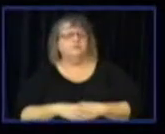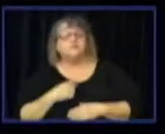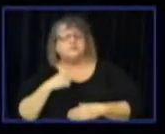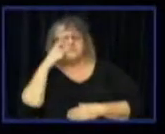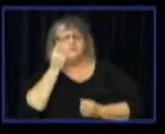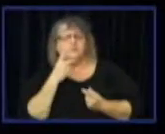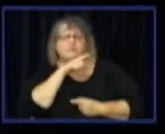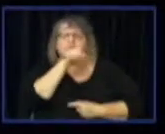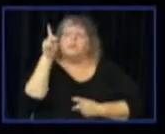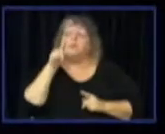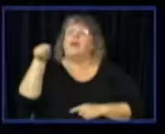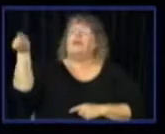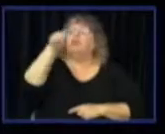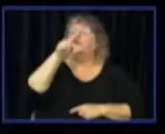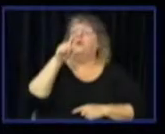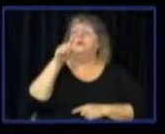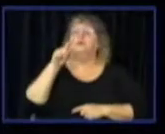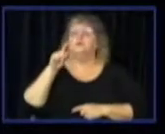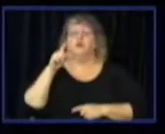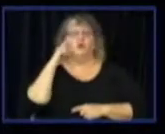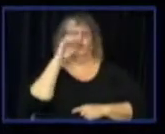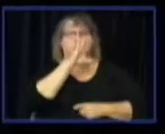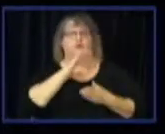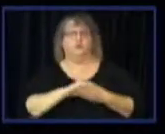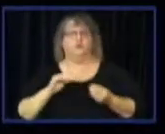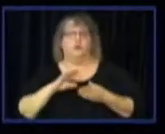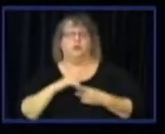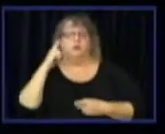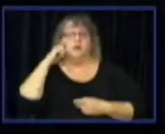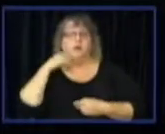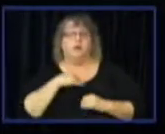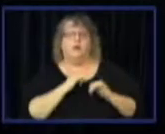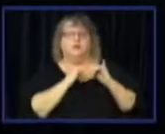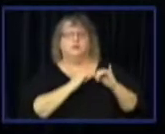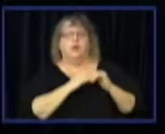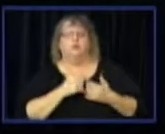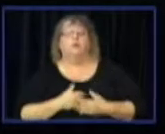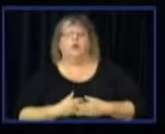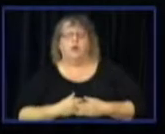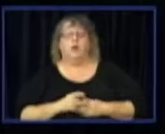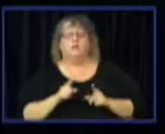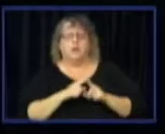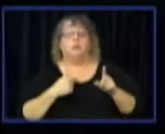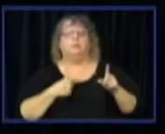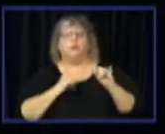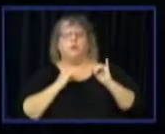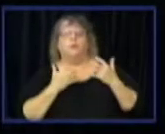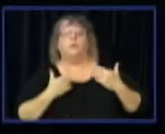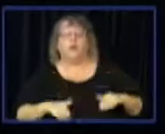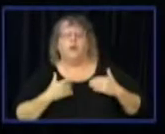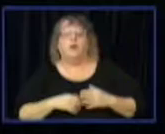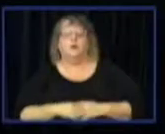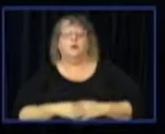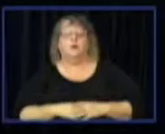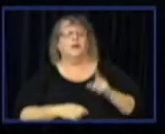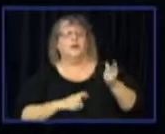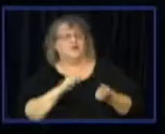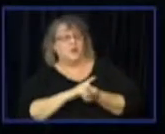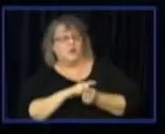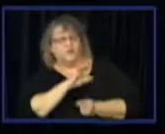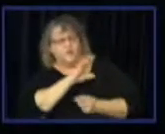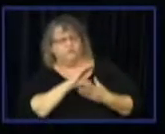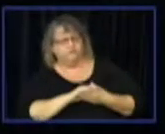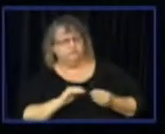how many other people out there heard your story and thought, wow, that sounds like me too. And Dr. Sloan, all